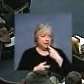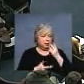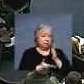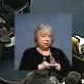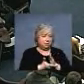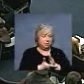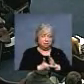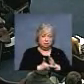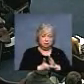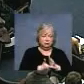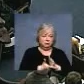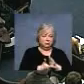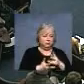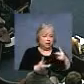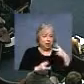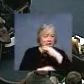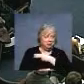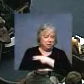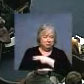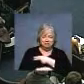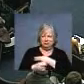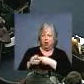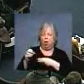Oh, He's already done and it's been seconded.